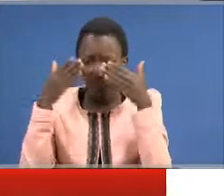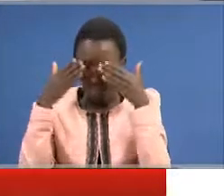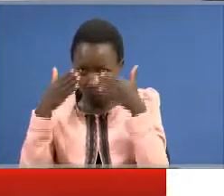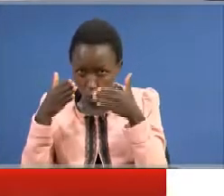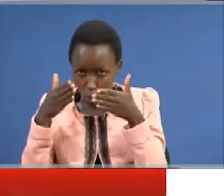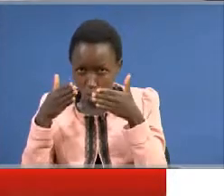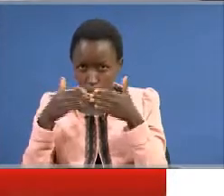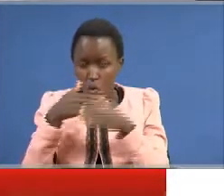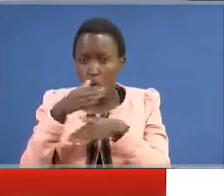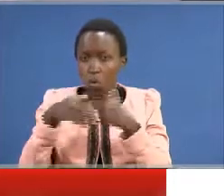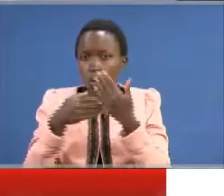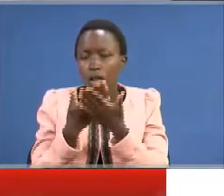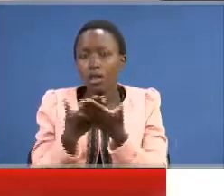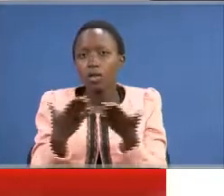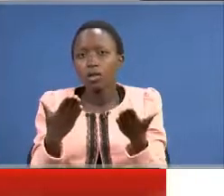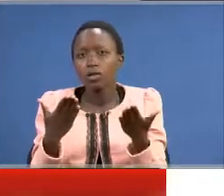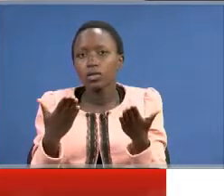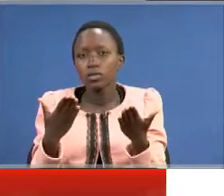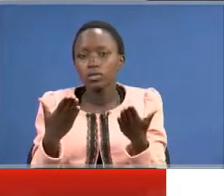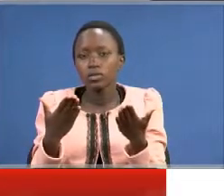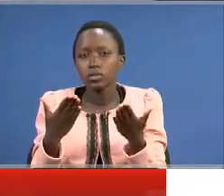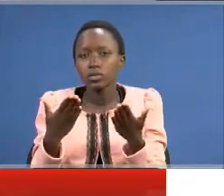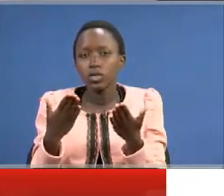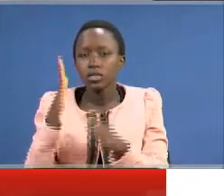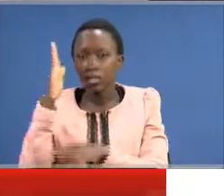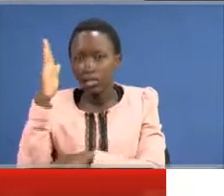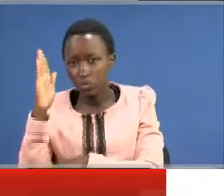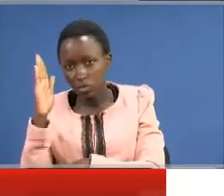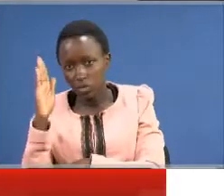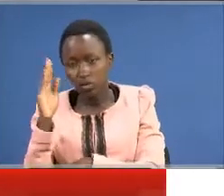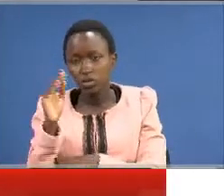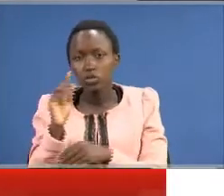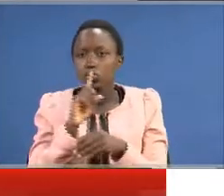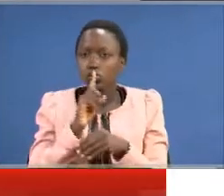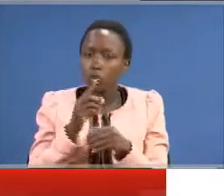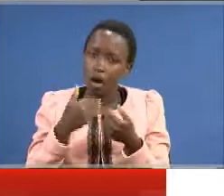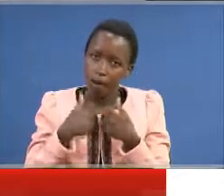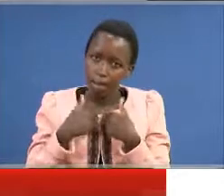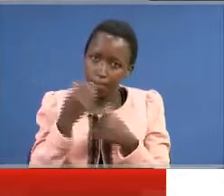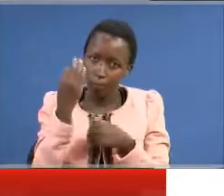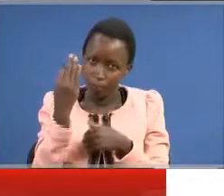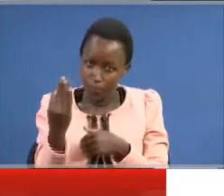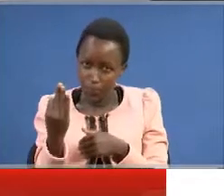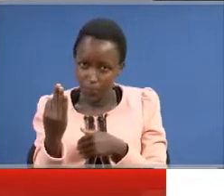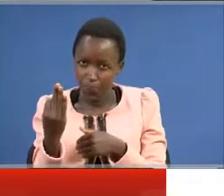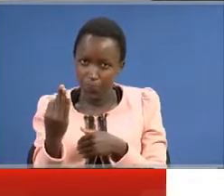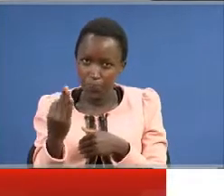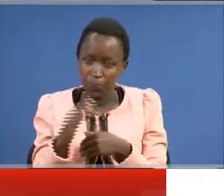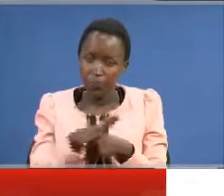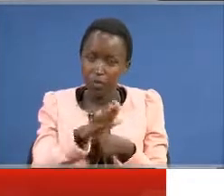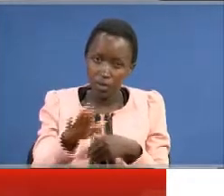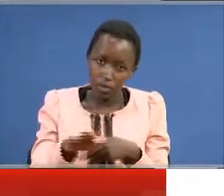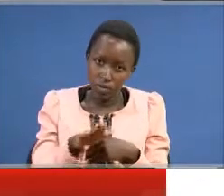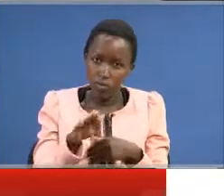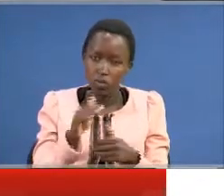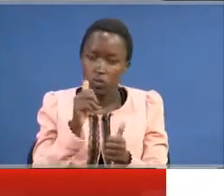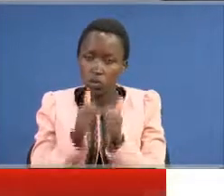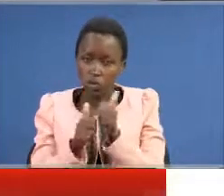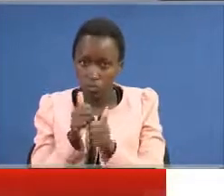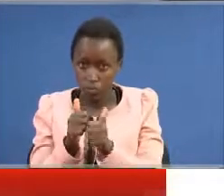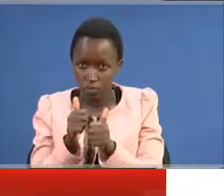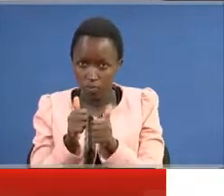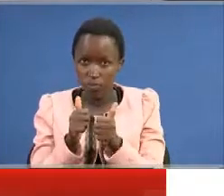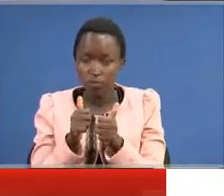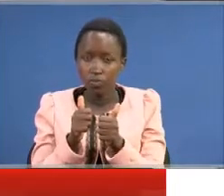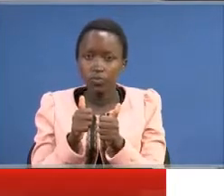consideration all issues relating to data security. I'll tell you for sure, we have 3 sites in which